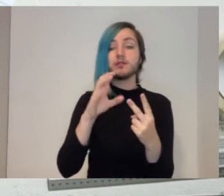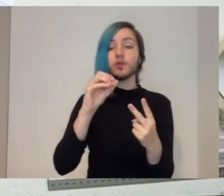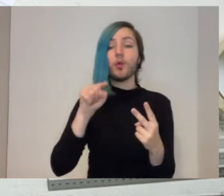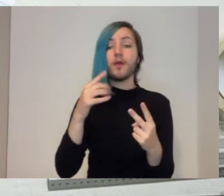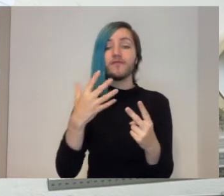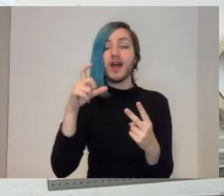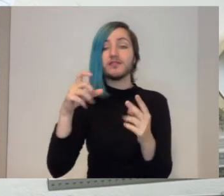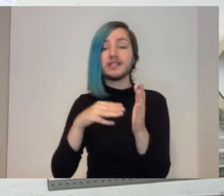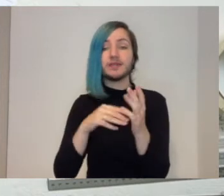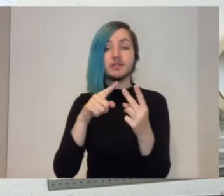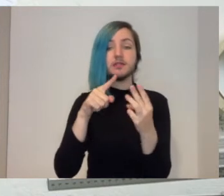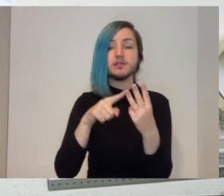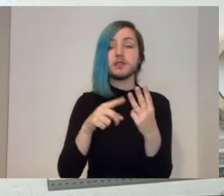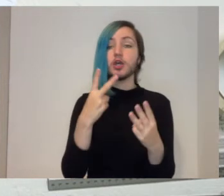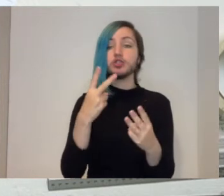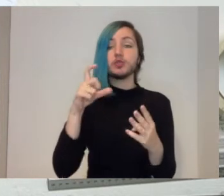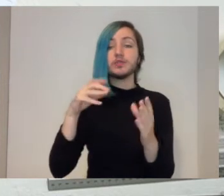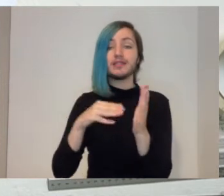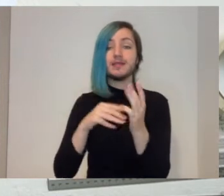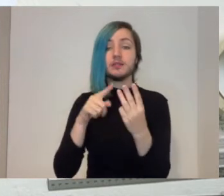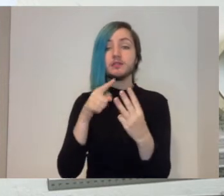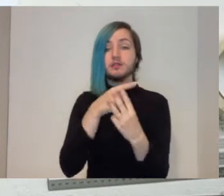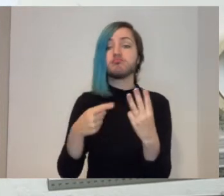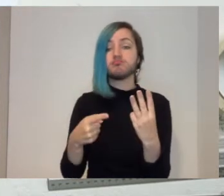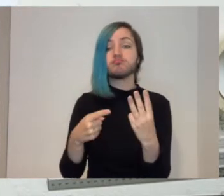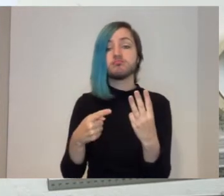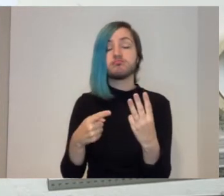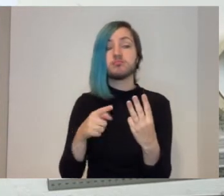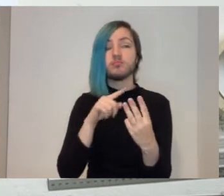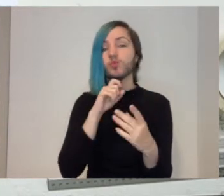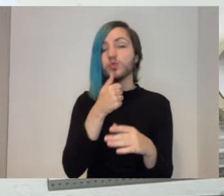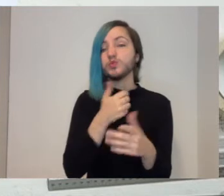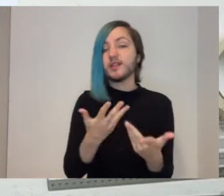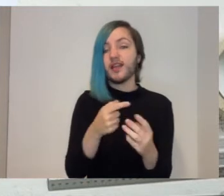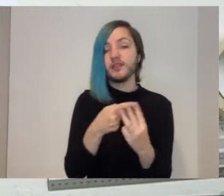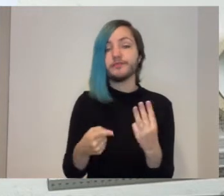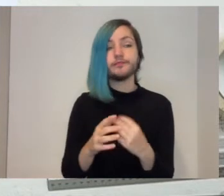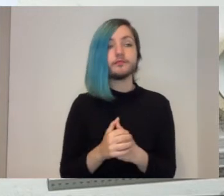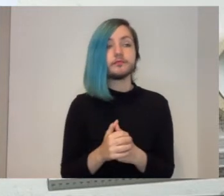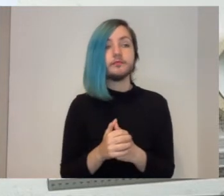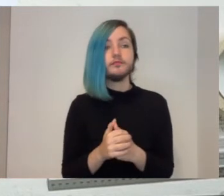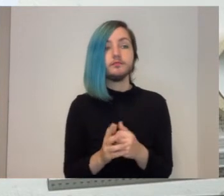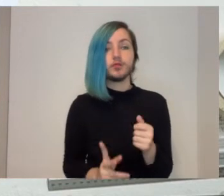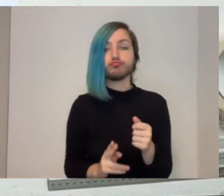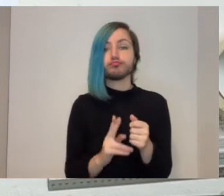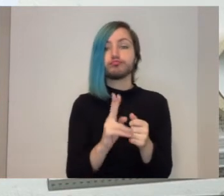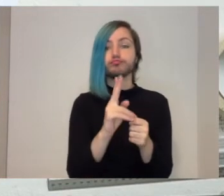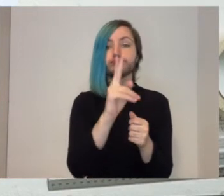centimetres and 2 centimetre strips. They're the different dimensions that we're working with today. So you just cut them straight